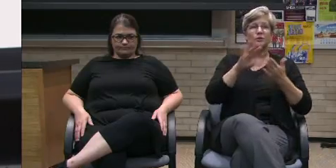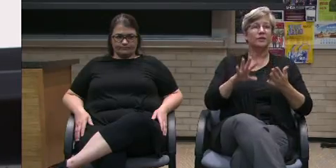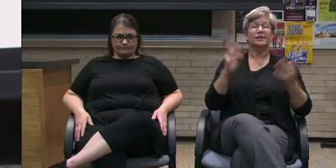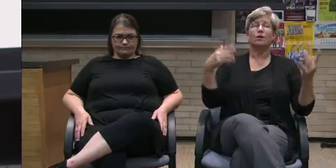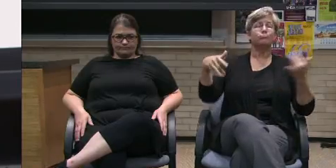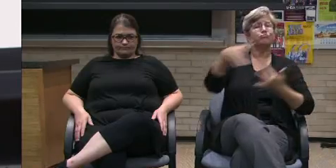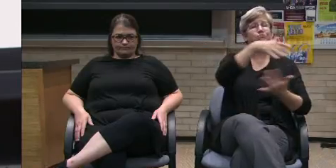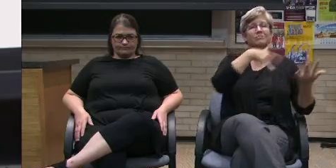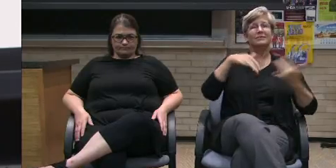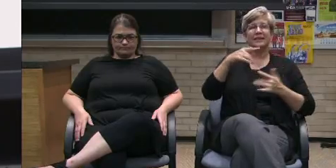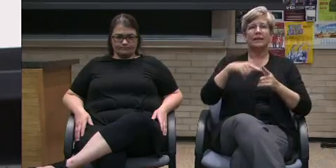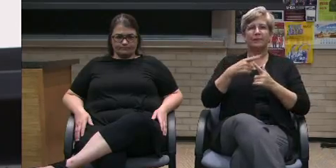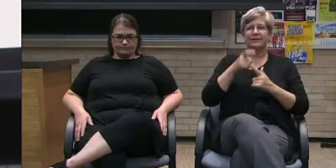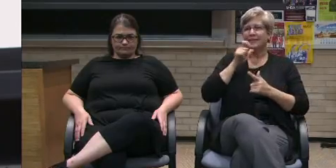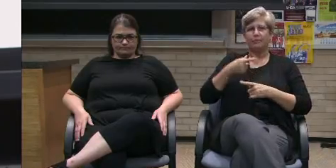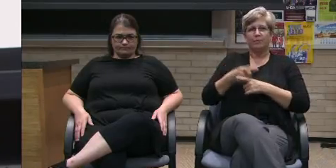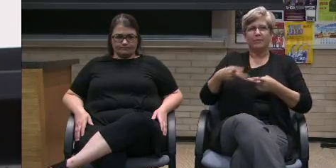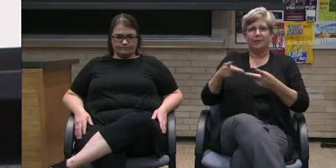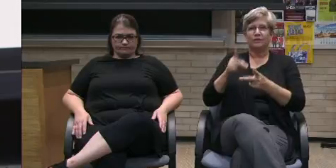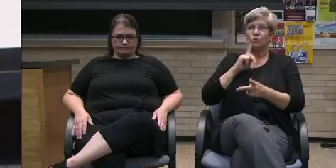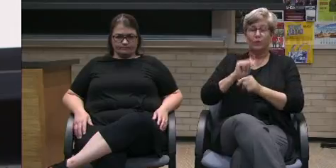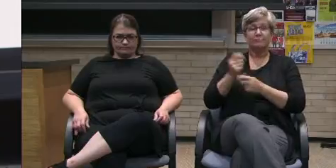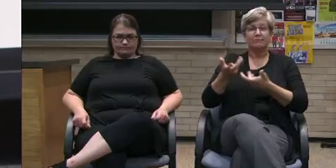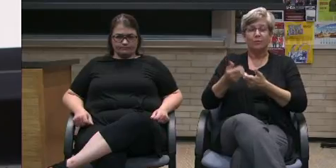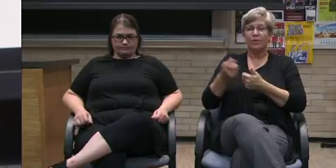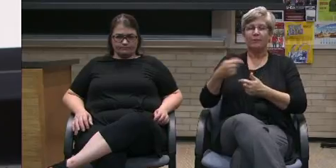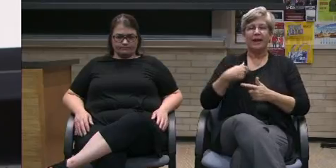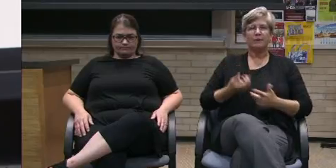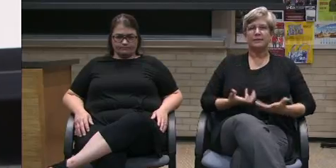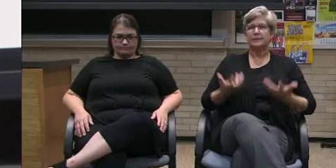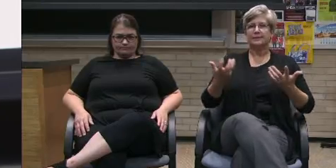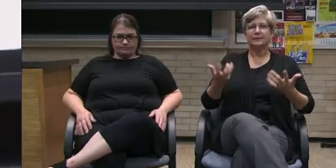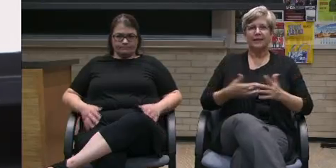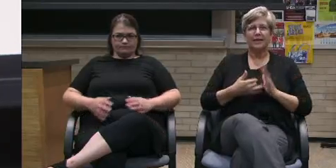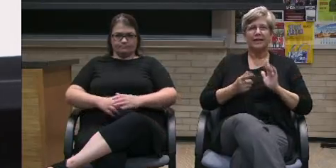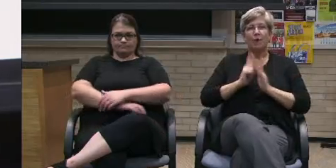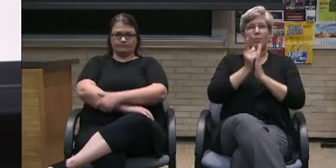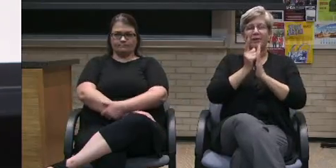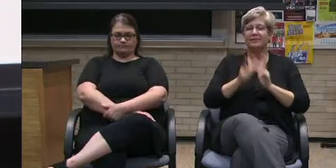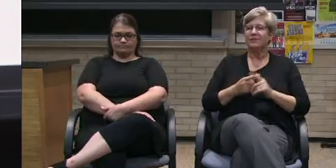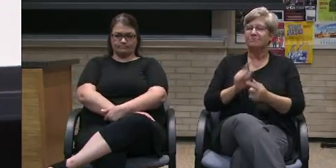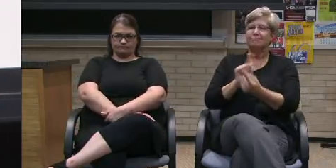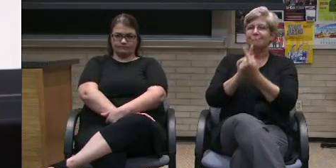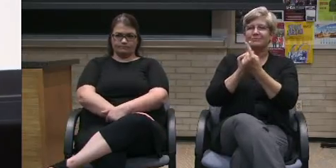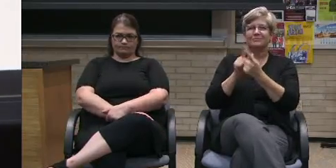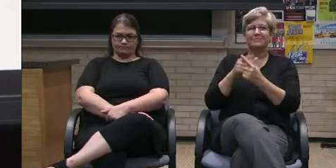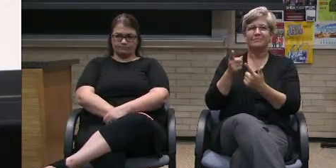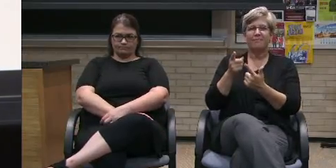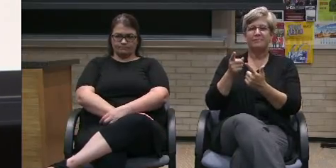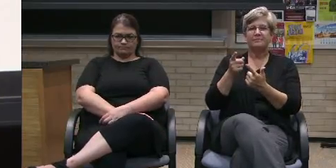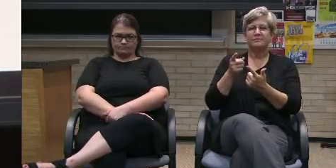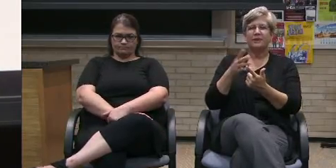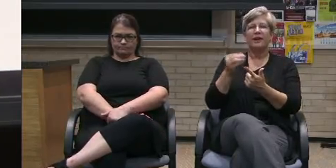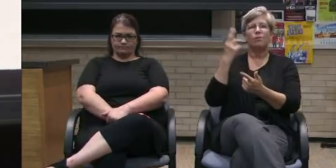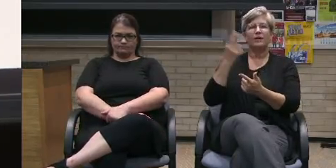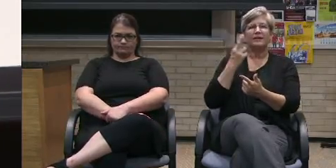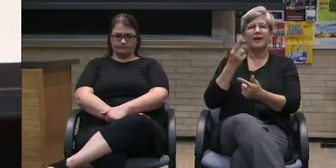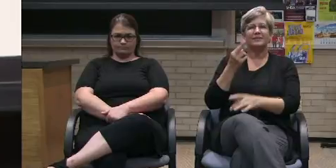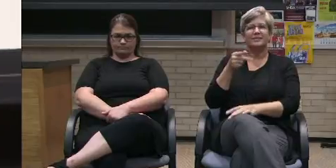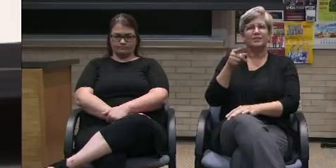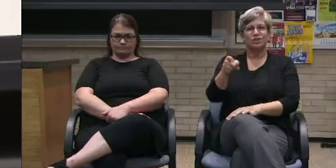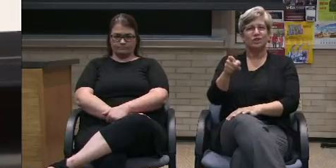should not be having this conversation here, but I was in a moment. Could take that one back. And it was because she